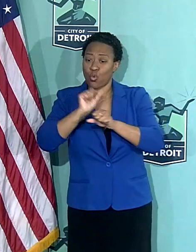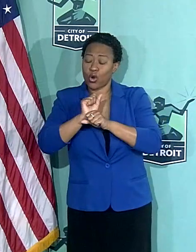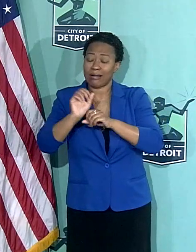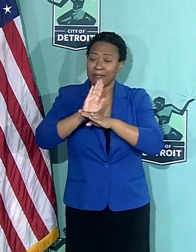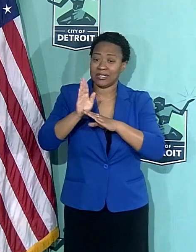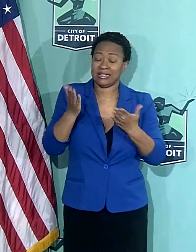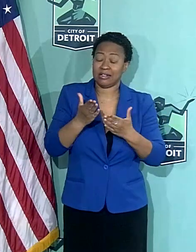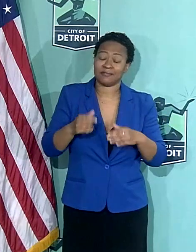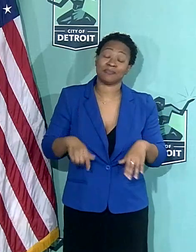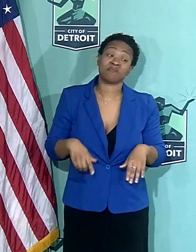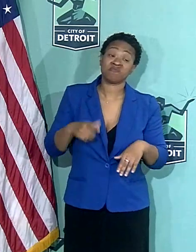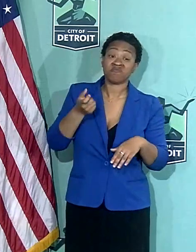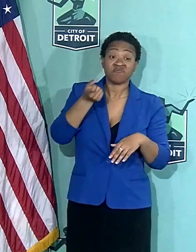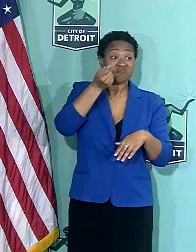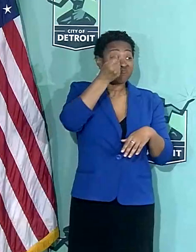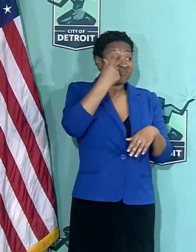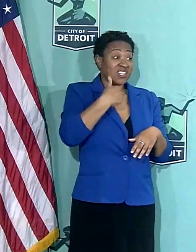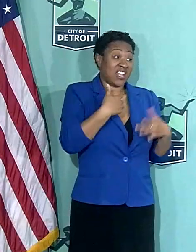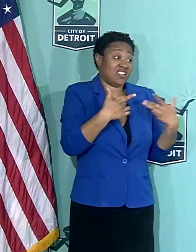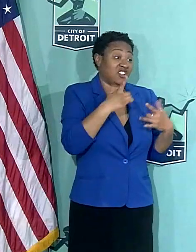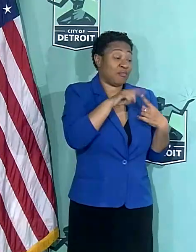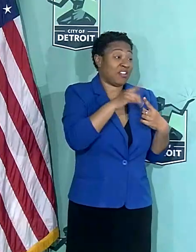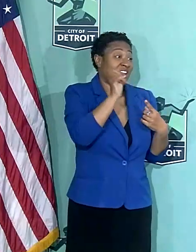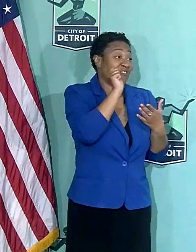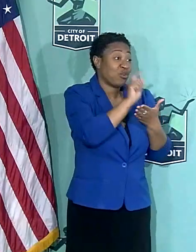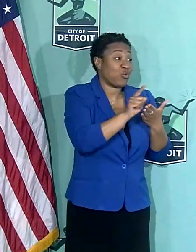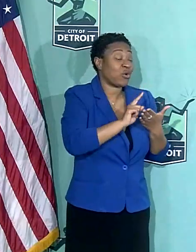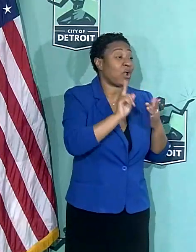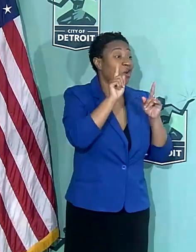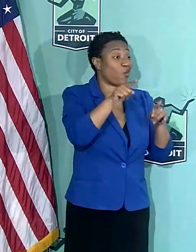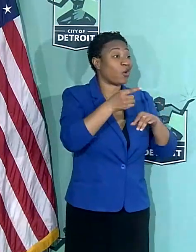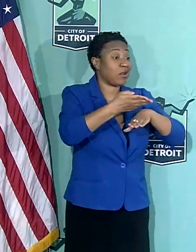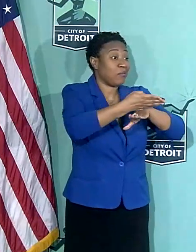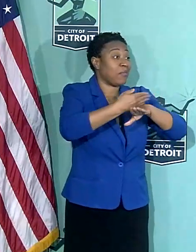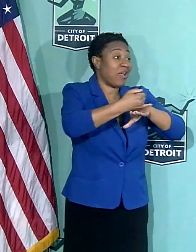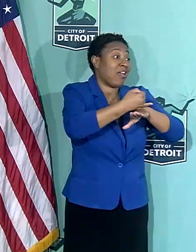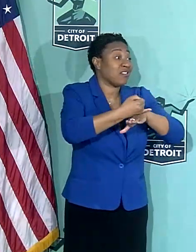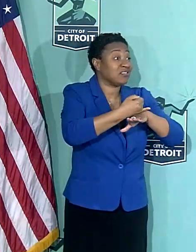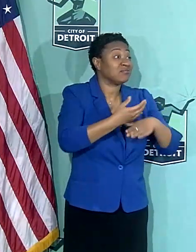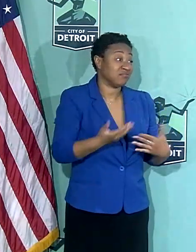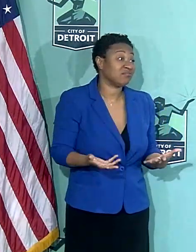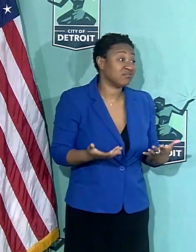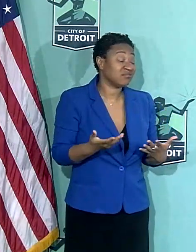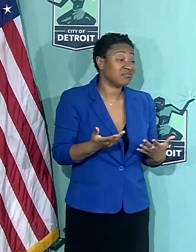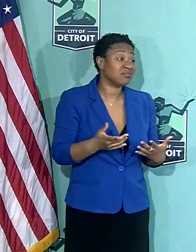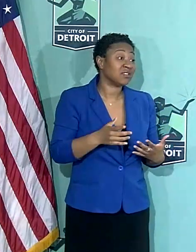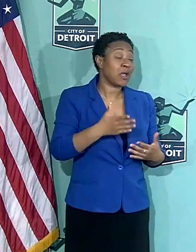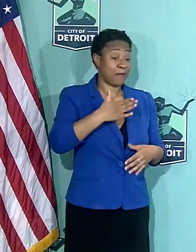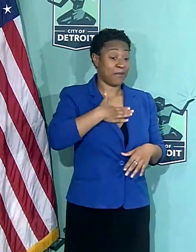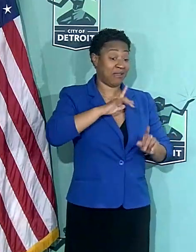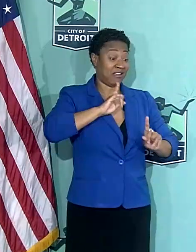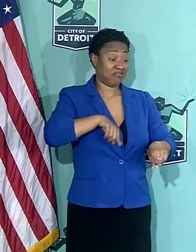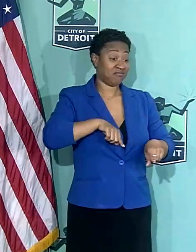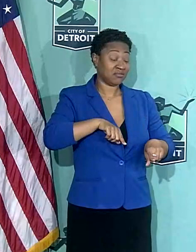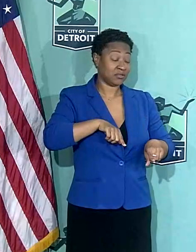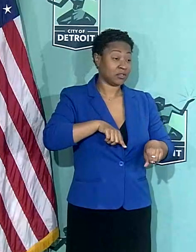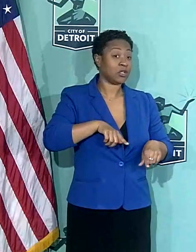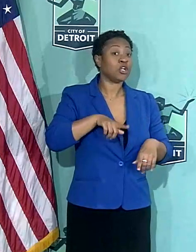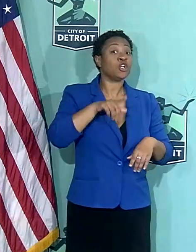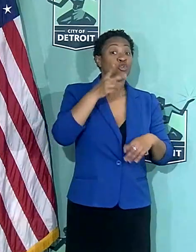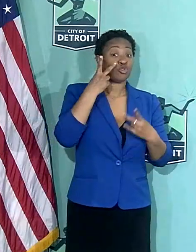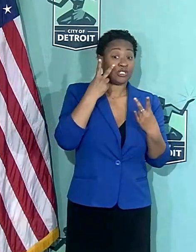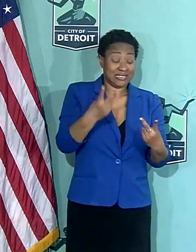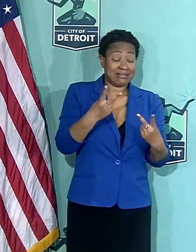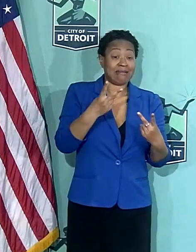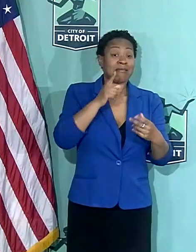concerned about that every weekend when I go on Belle Isle. So the answer is, you look at the commitment that the people of Detroit